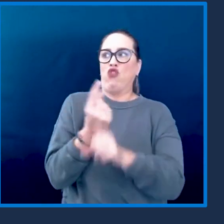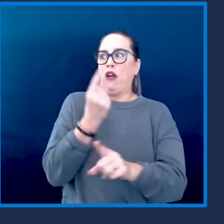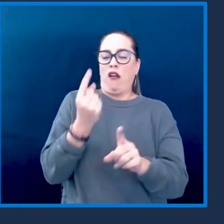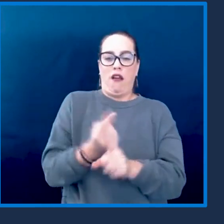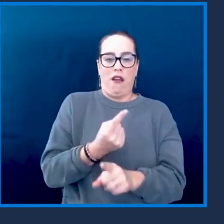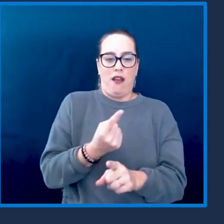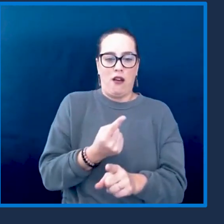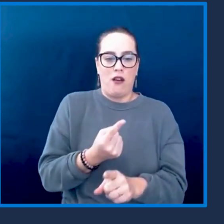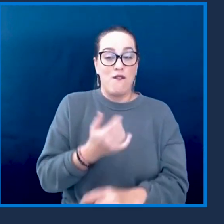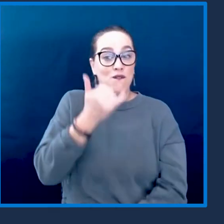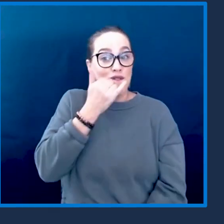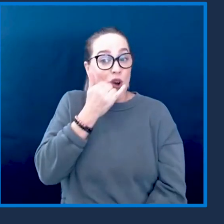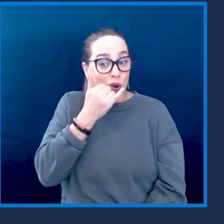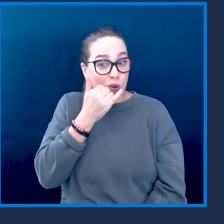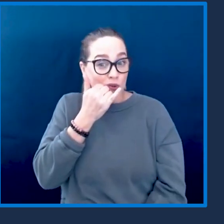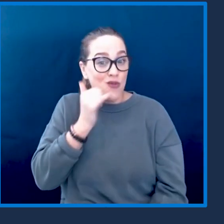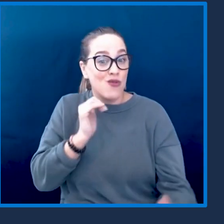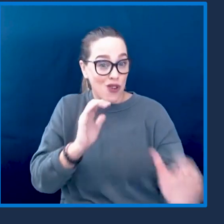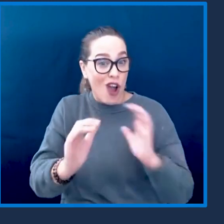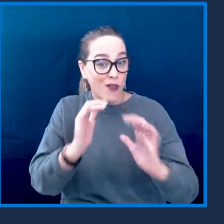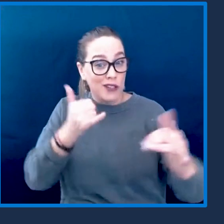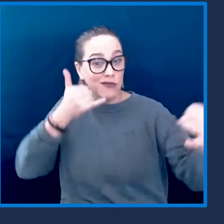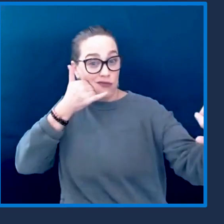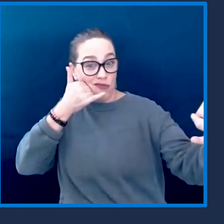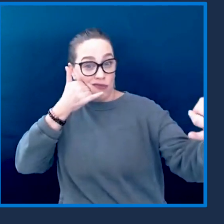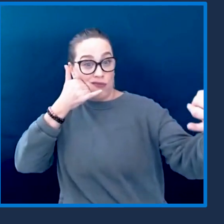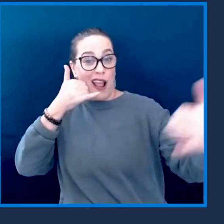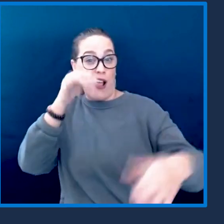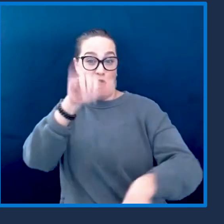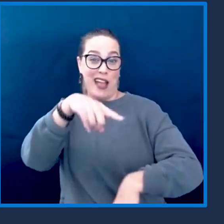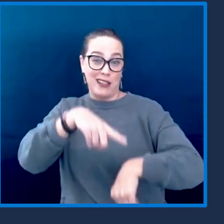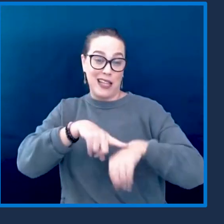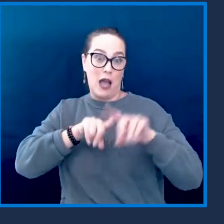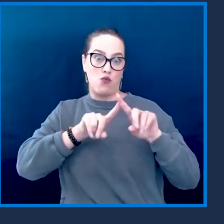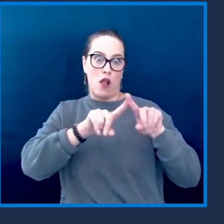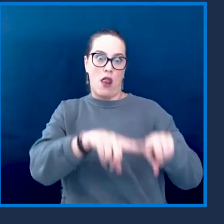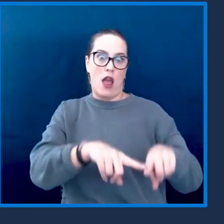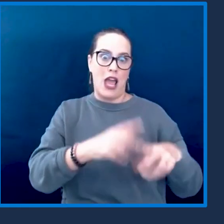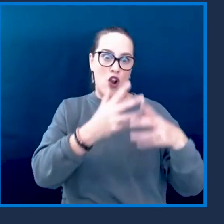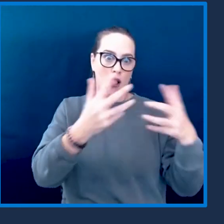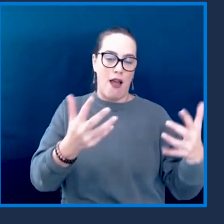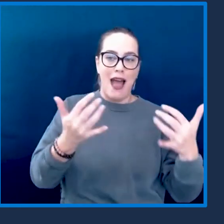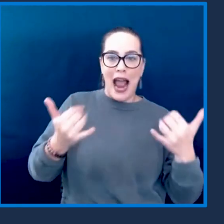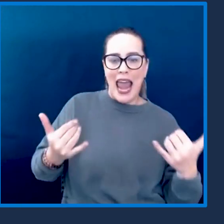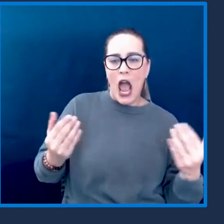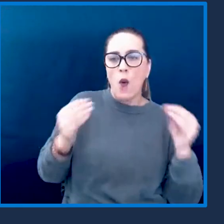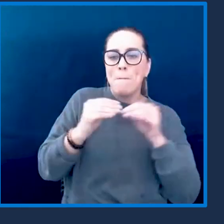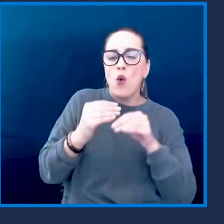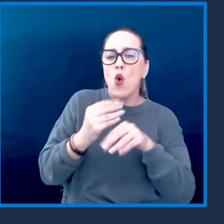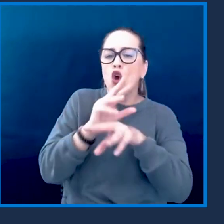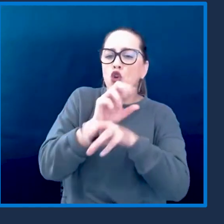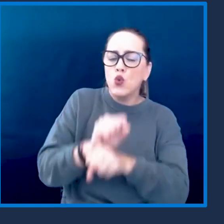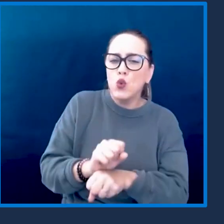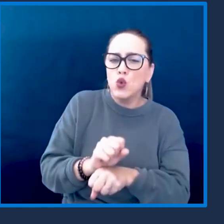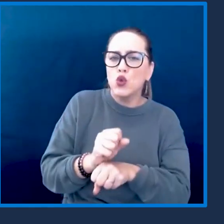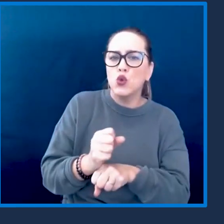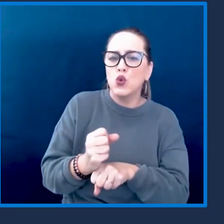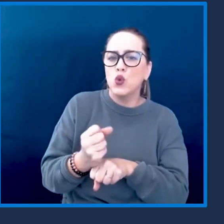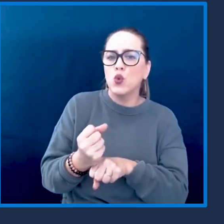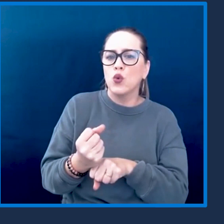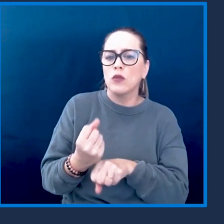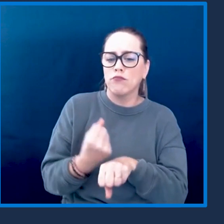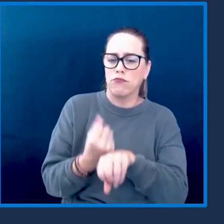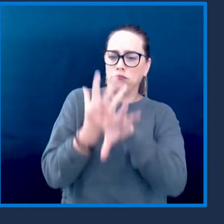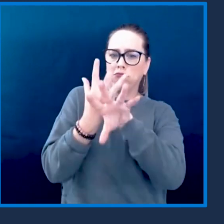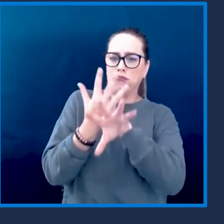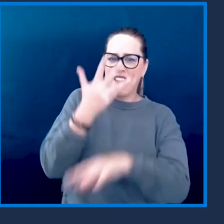we rely on, especially, right now we're more used to the face-to-face, with the cameras that we have, but at the time, it was really challenging